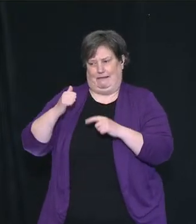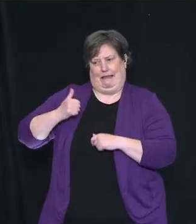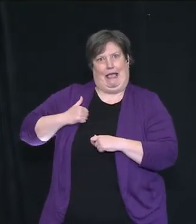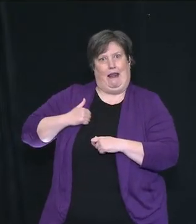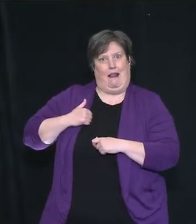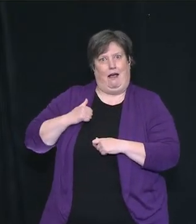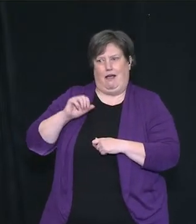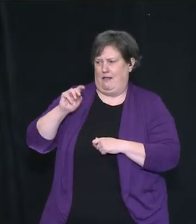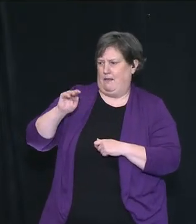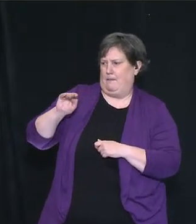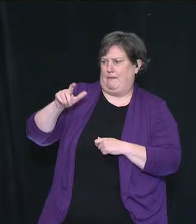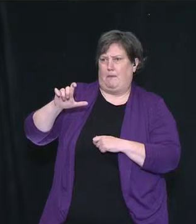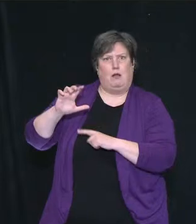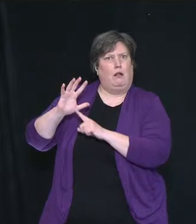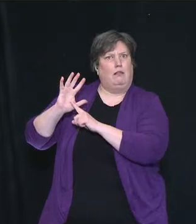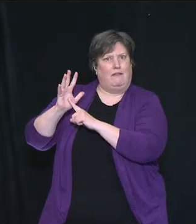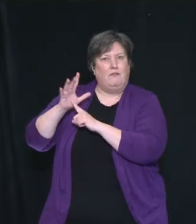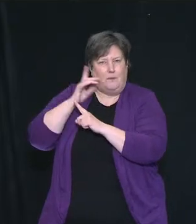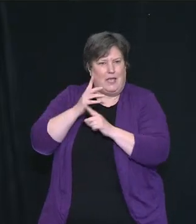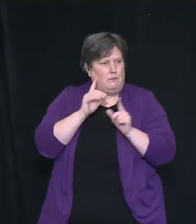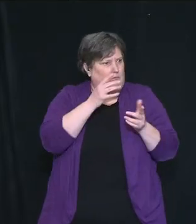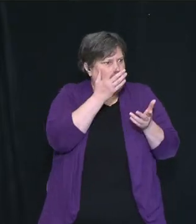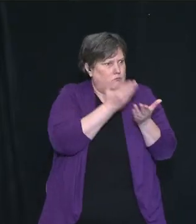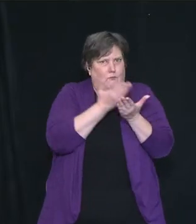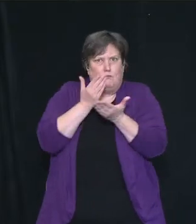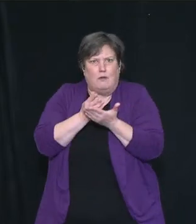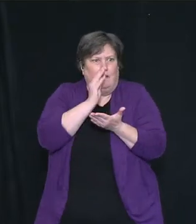confirm Canada's ecological vocation.